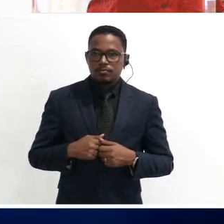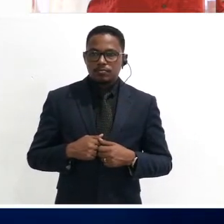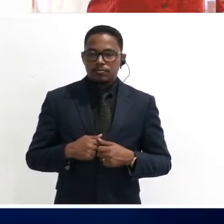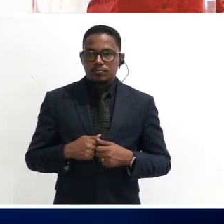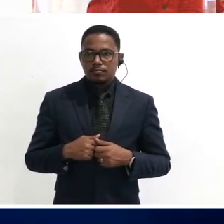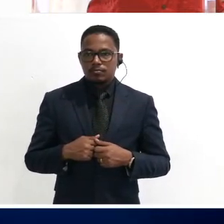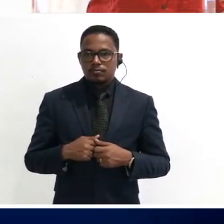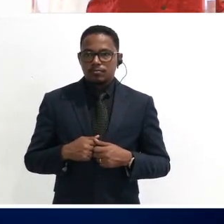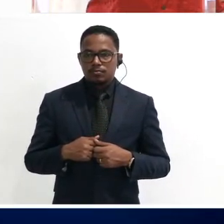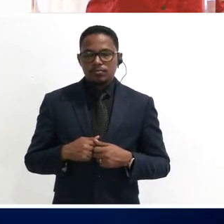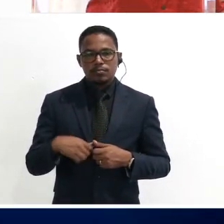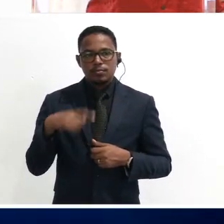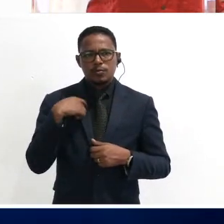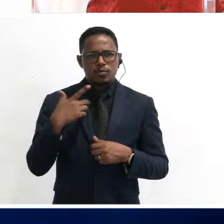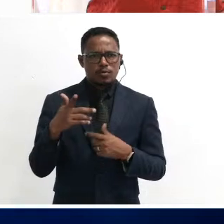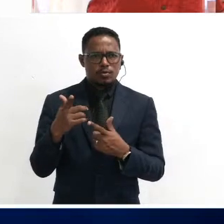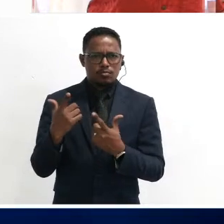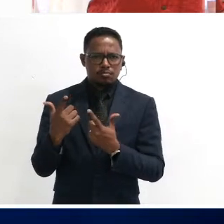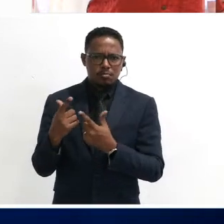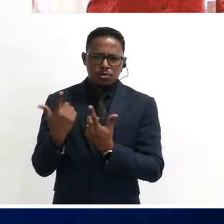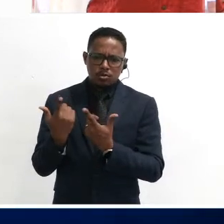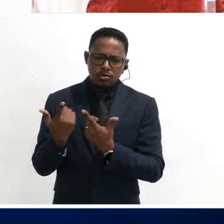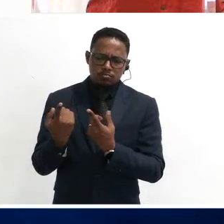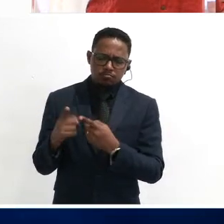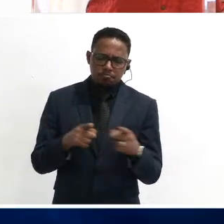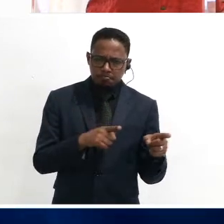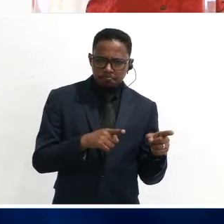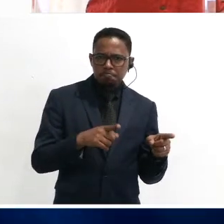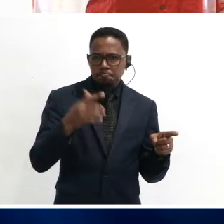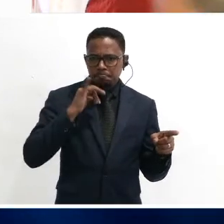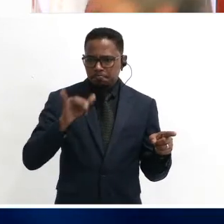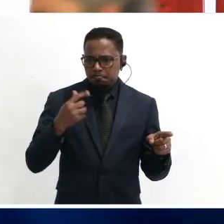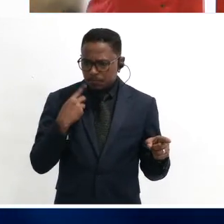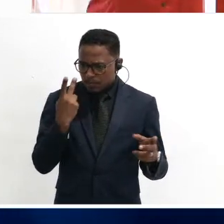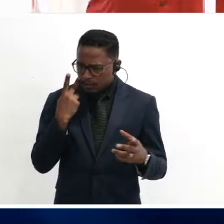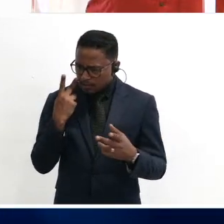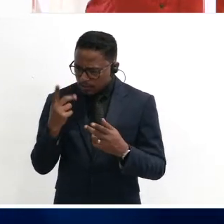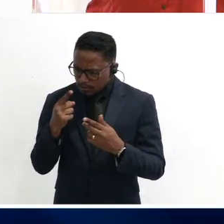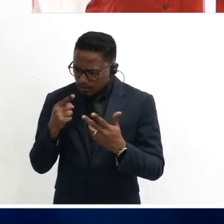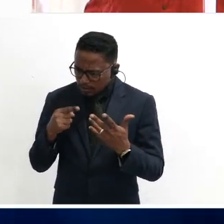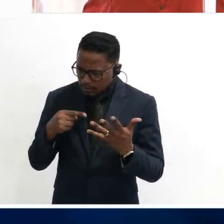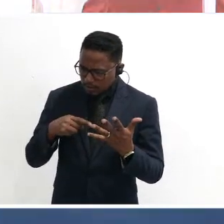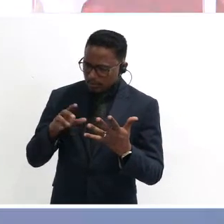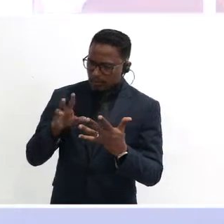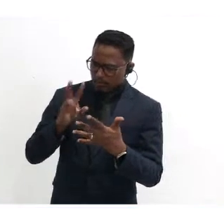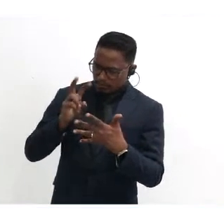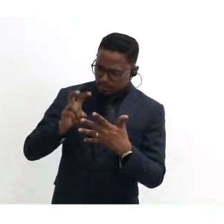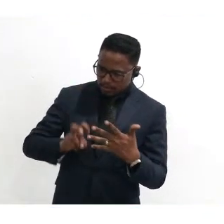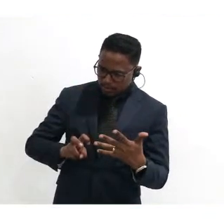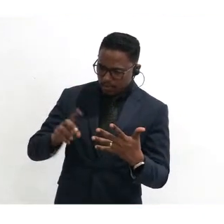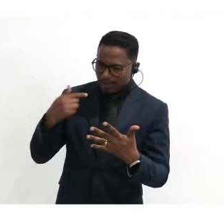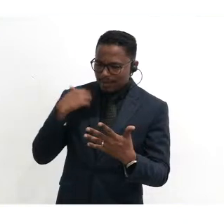to try and optimize the best way to cool the package.